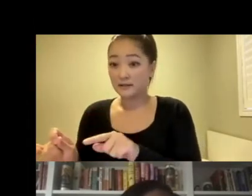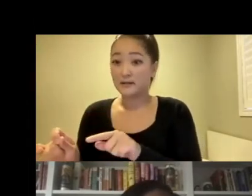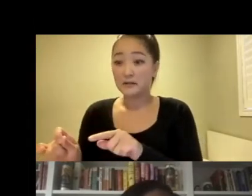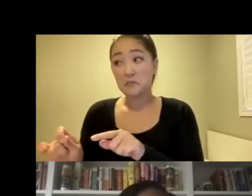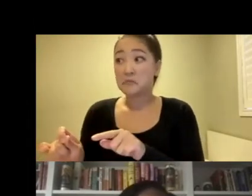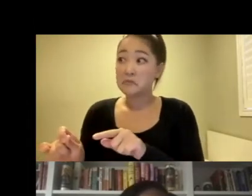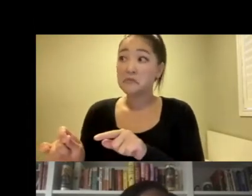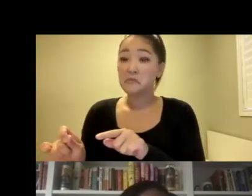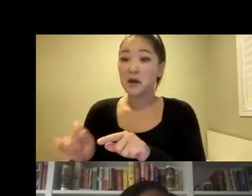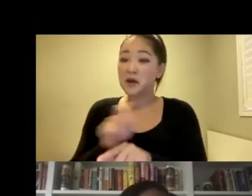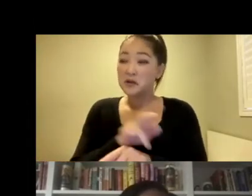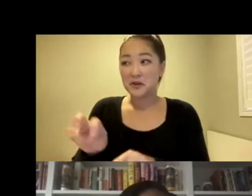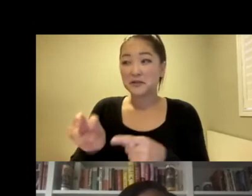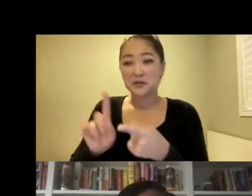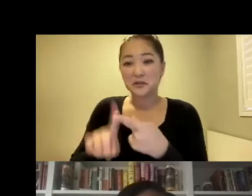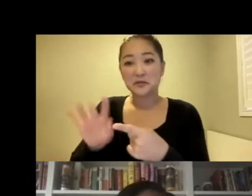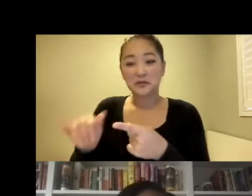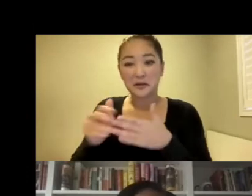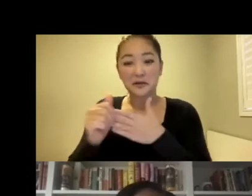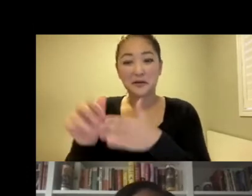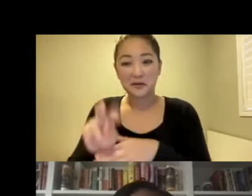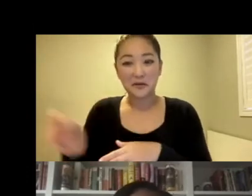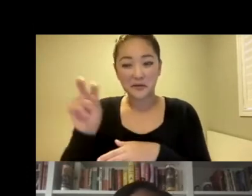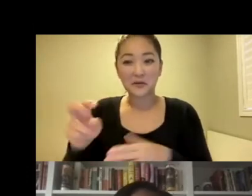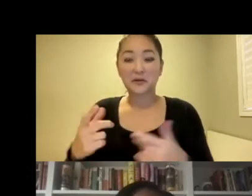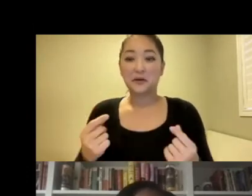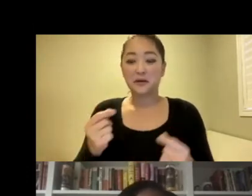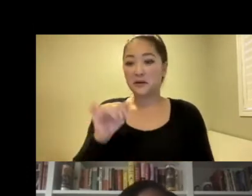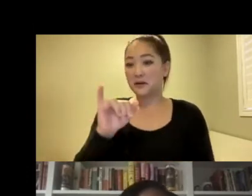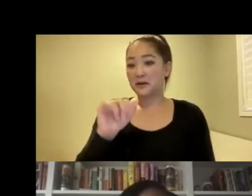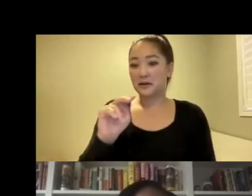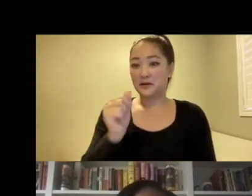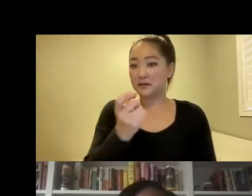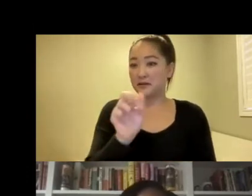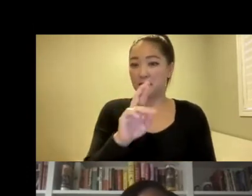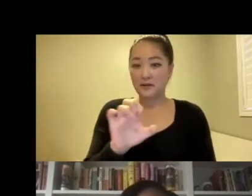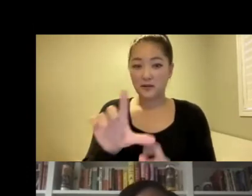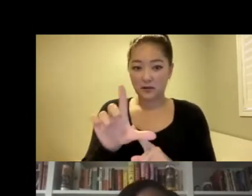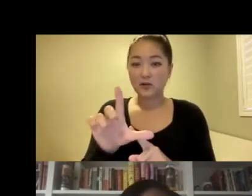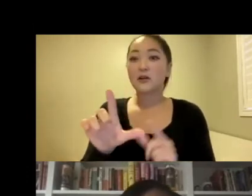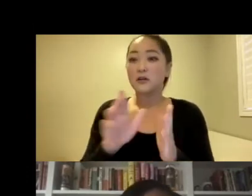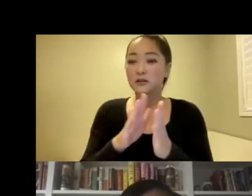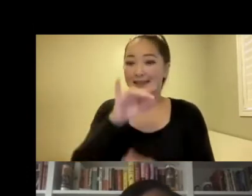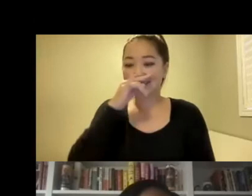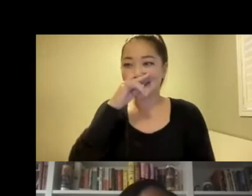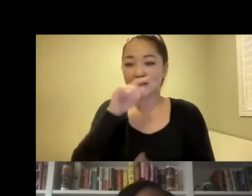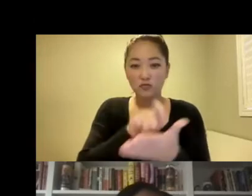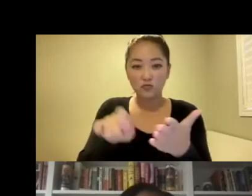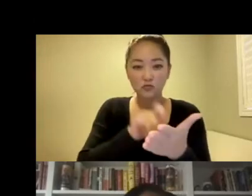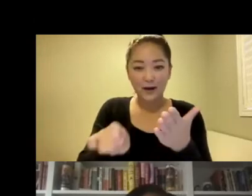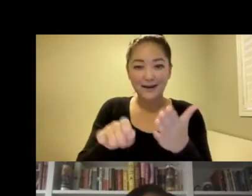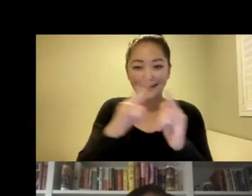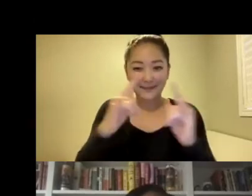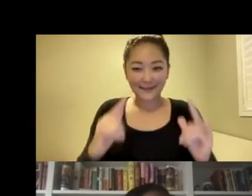reasonable. I did the inaugural BIPOC TV and film writers, kids writing boot camp, and came